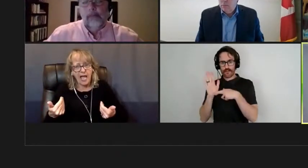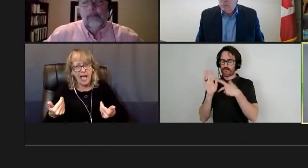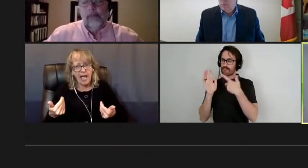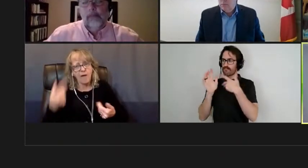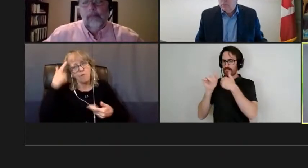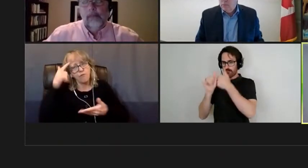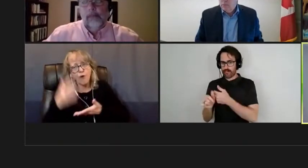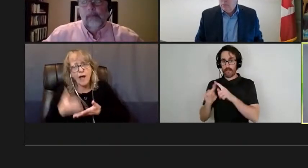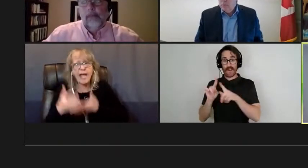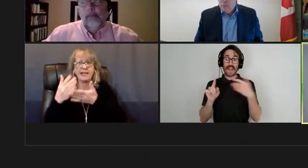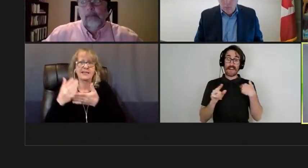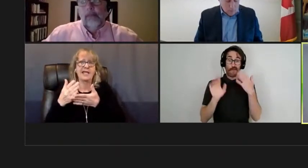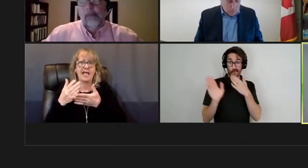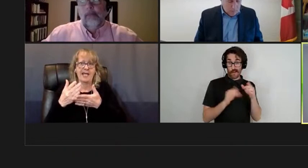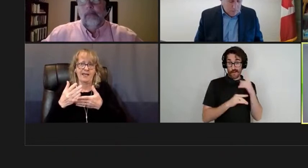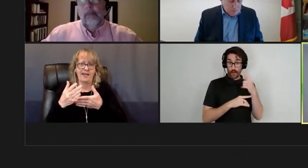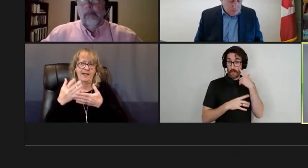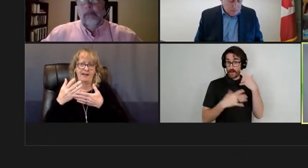community?